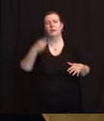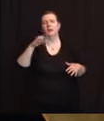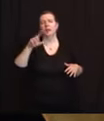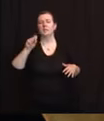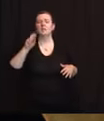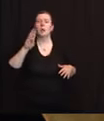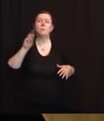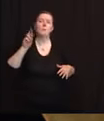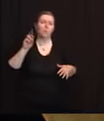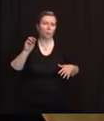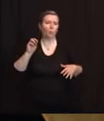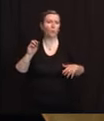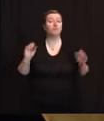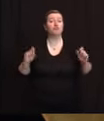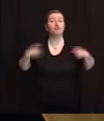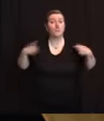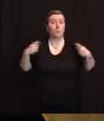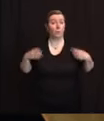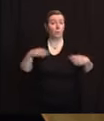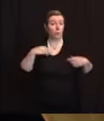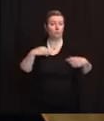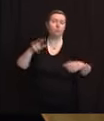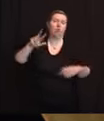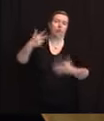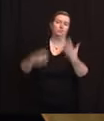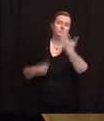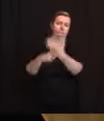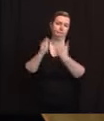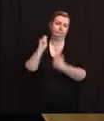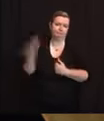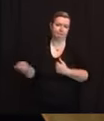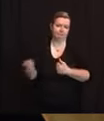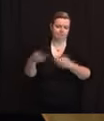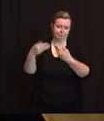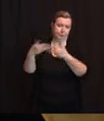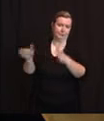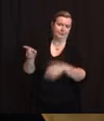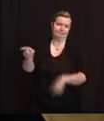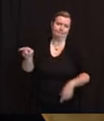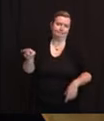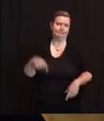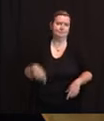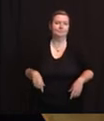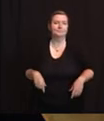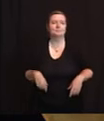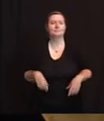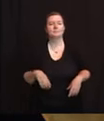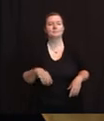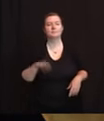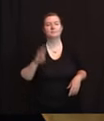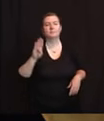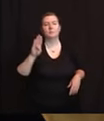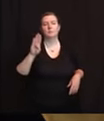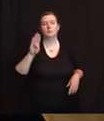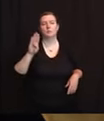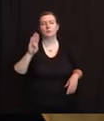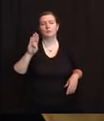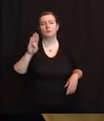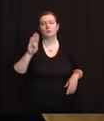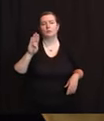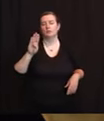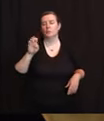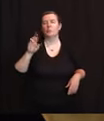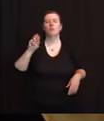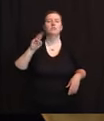for the 3rd time for having his gym open. In Bernardsville, a store owner was citing for having a non-essential